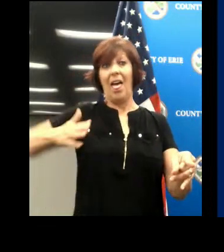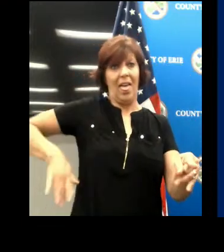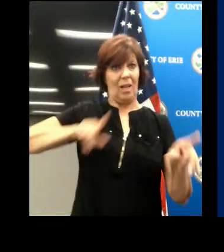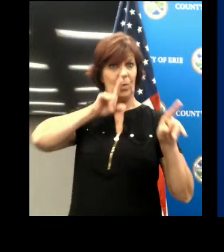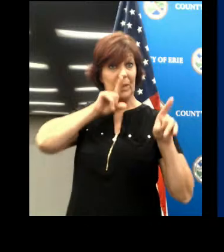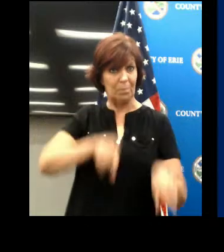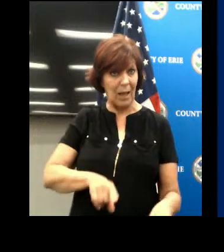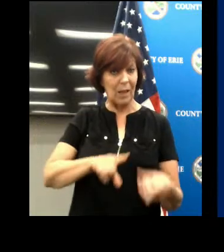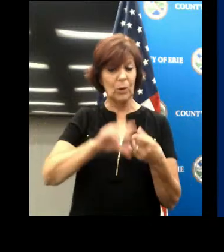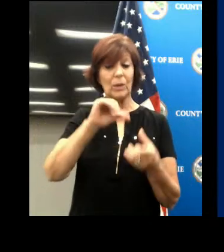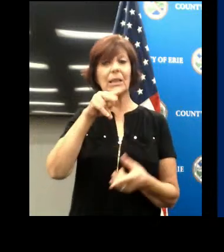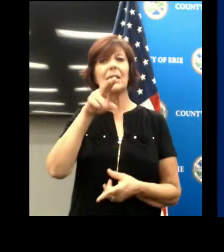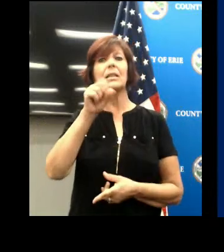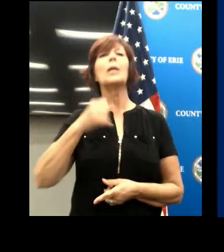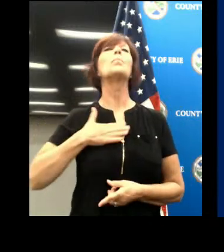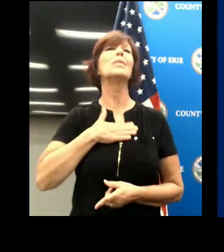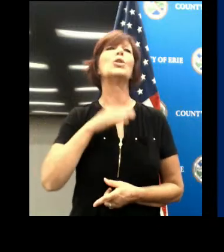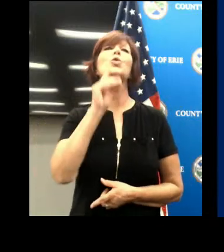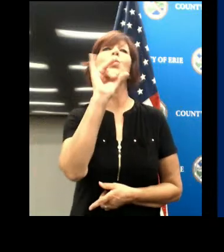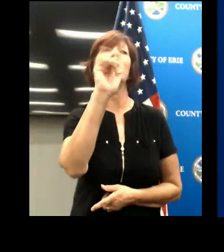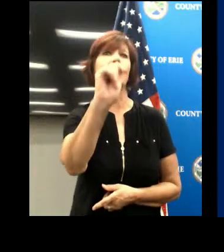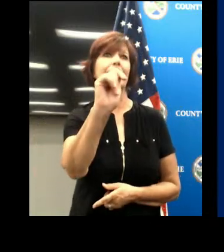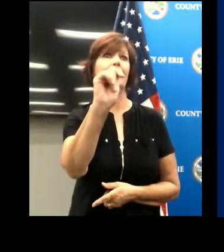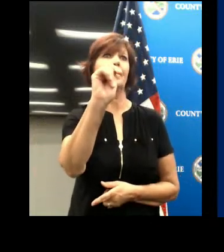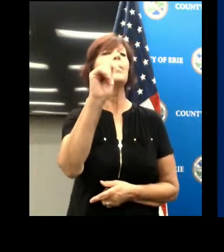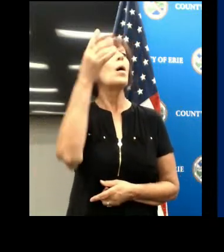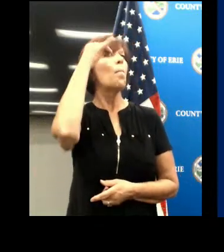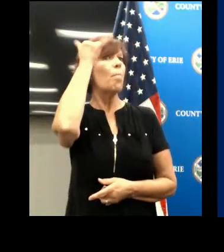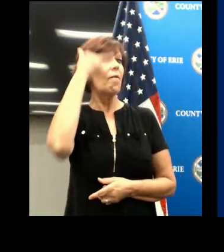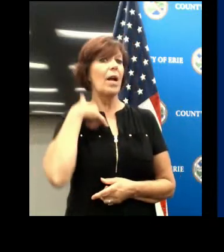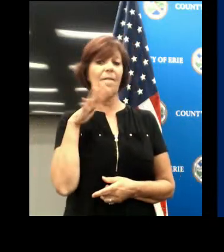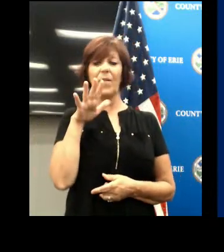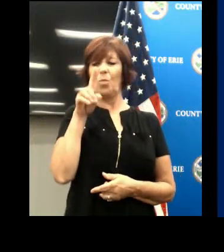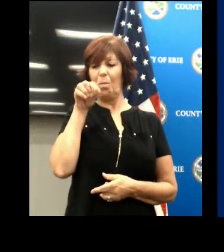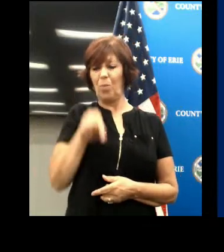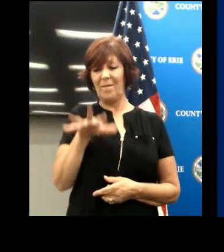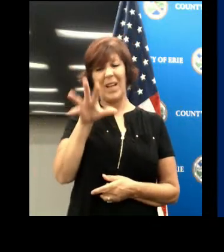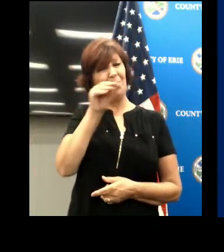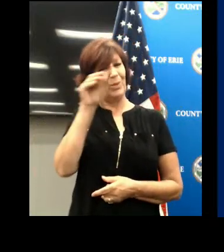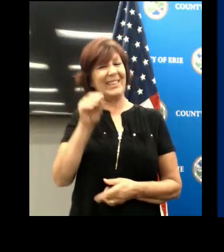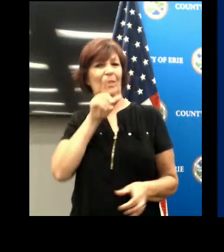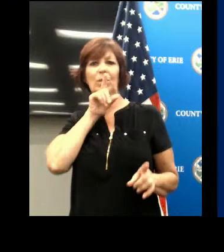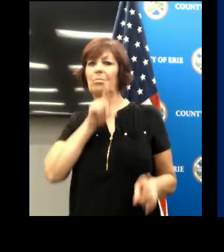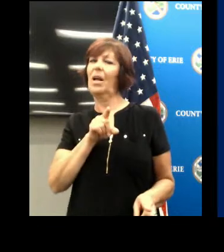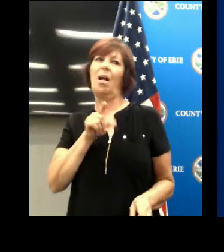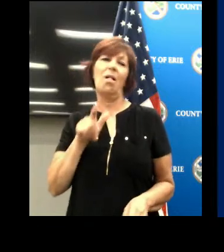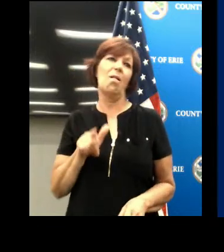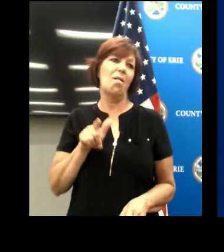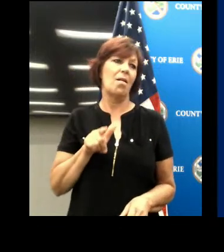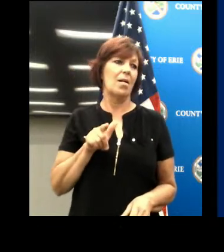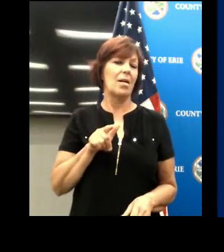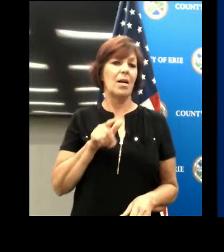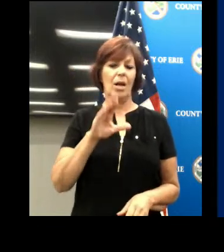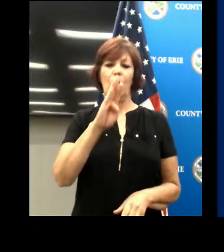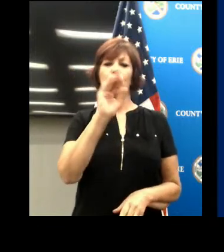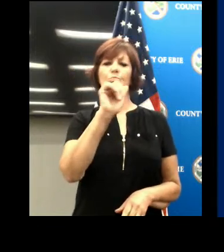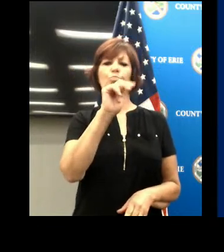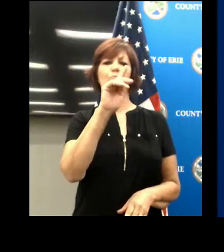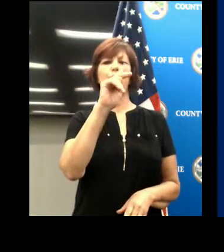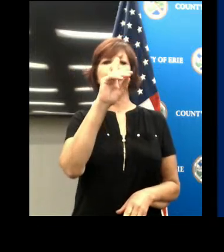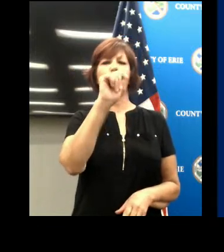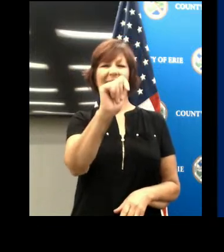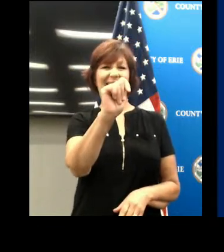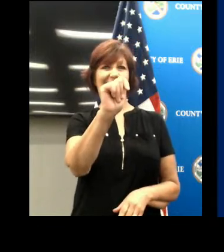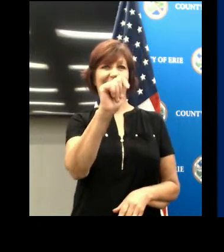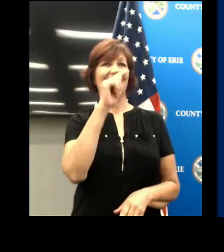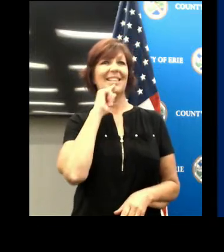to the census, we need you to do it. Buffalo has a 51.5% response rate. The town of Brant in the southern part of the county